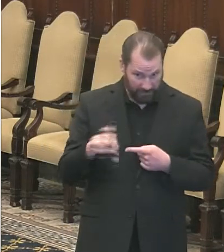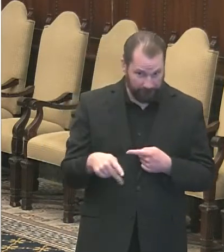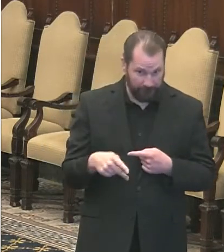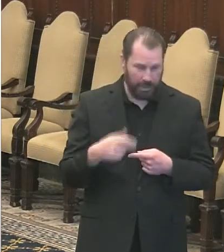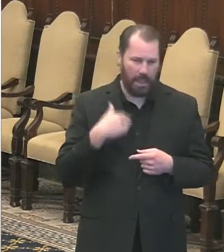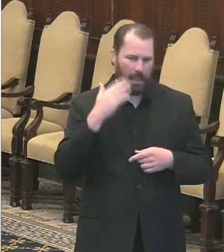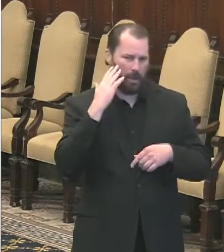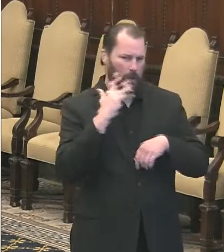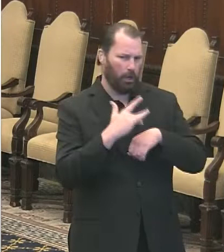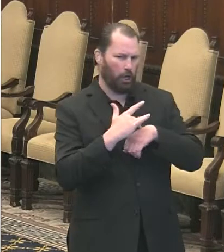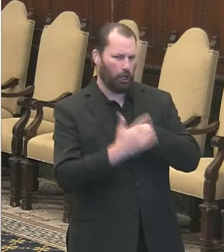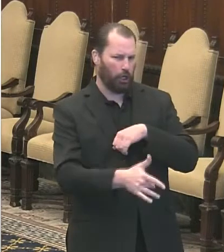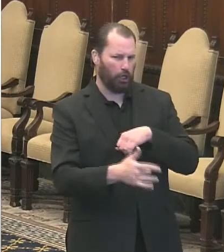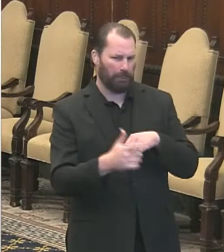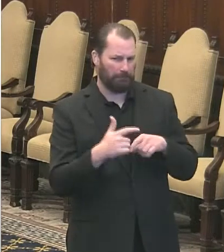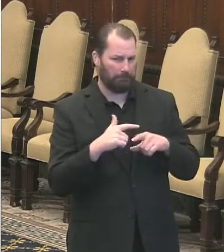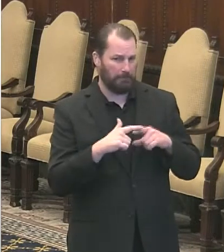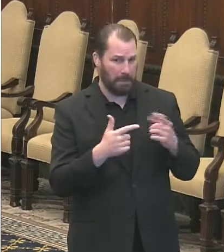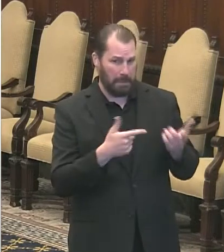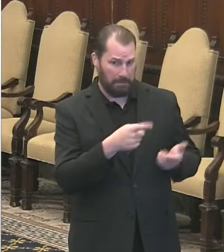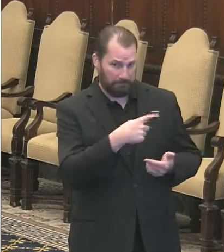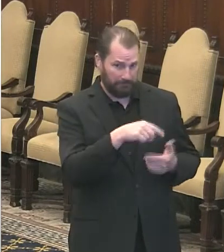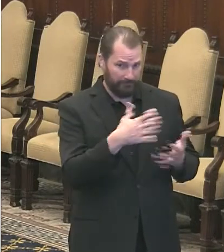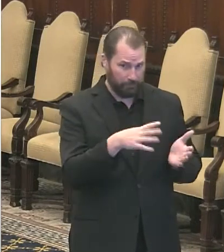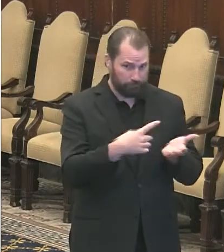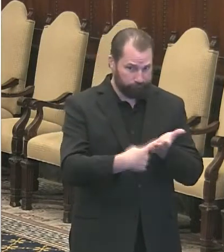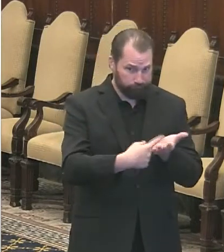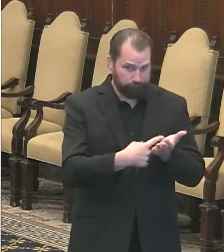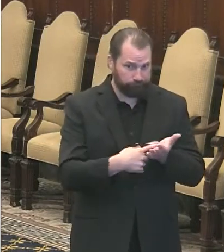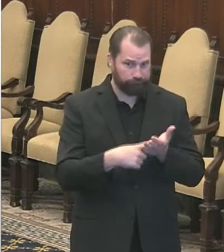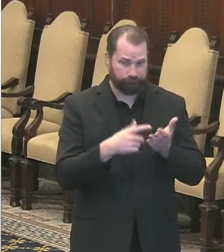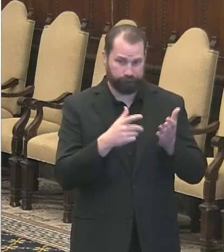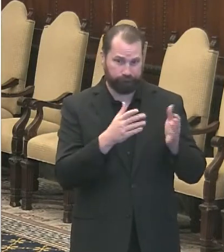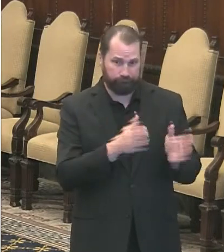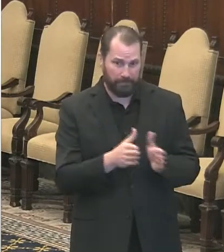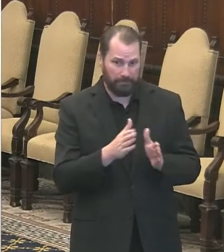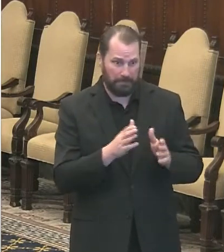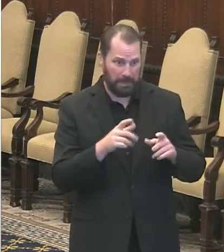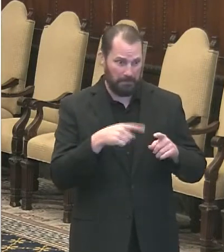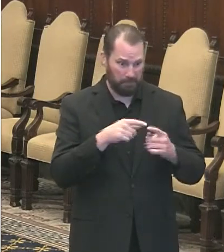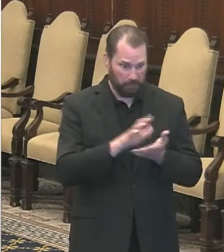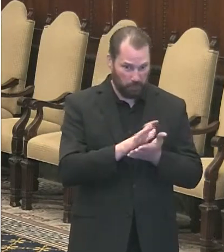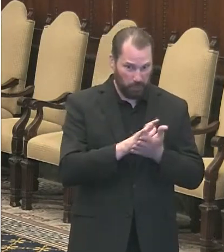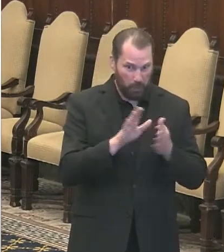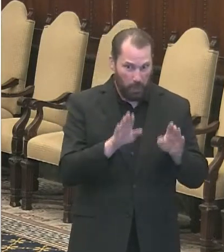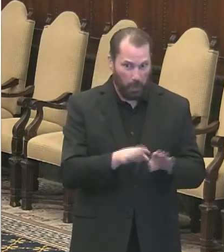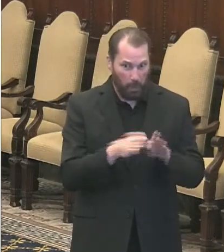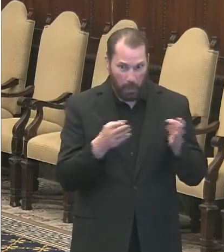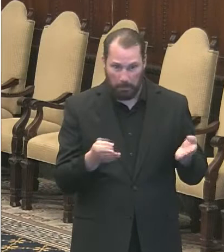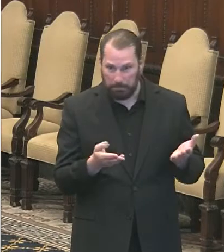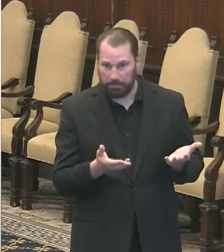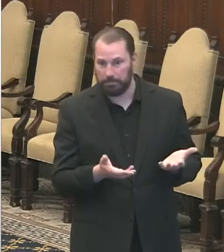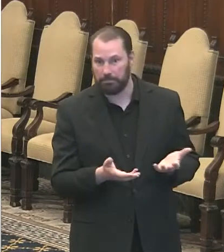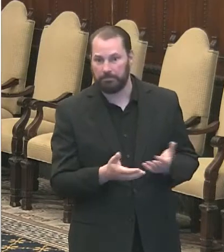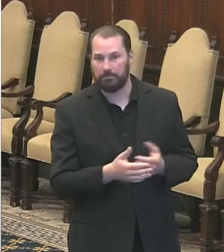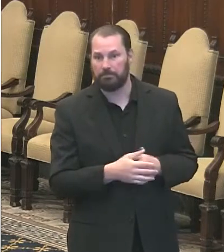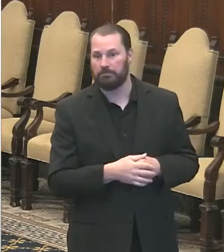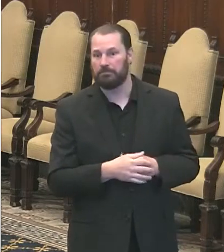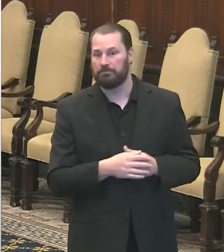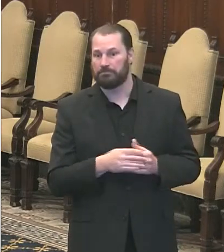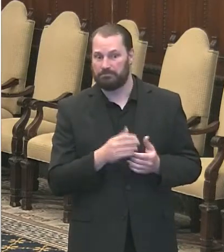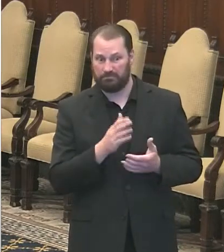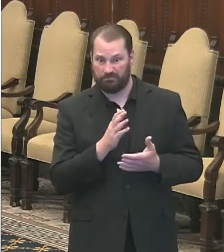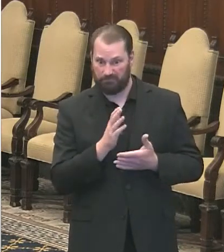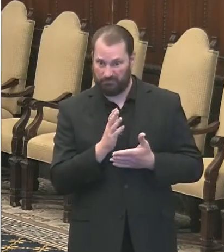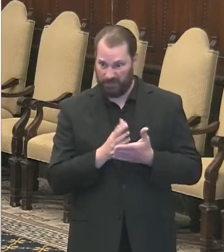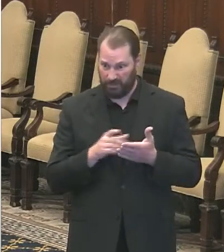of discussions are happening in terms of how that may look, like possibly some online, some in school, staggered openings,